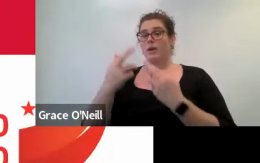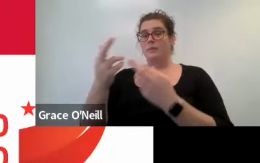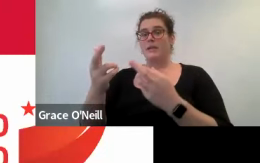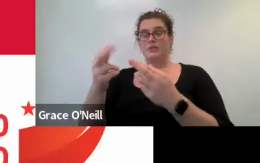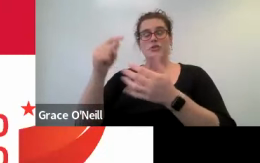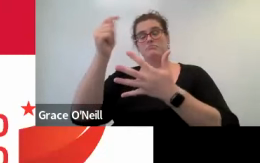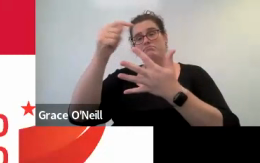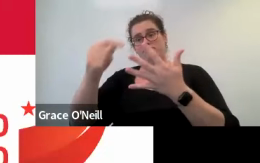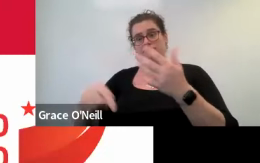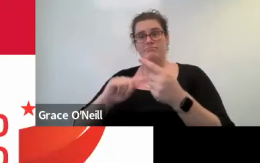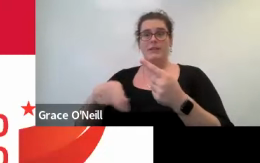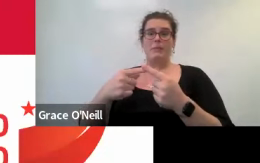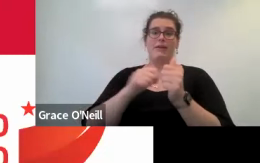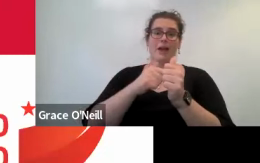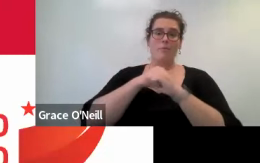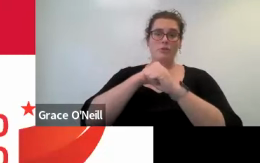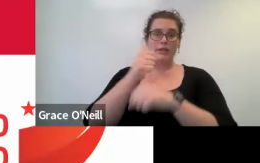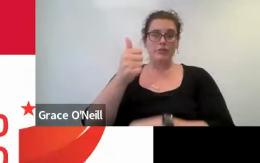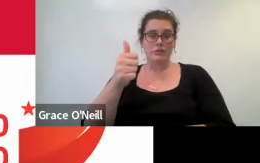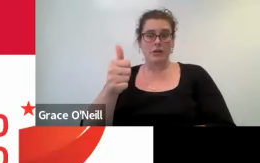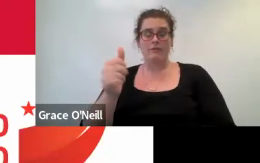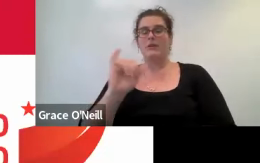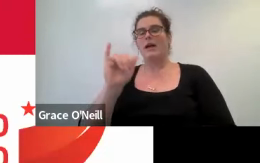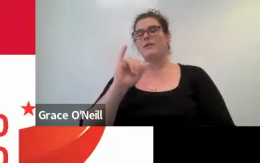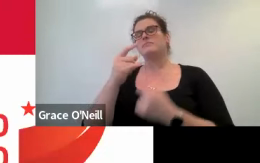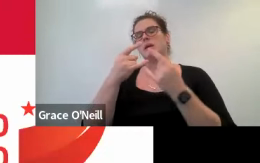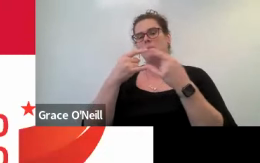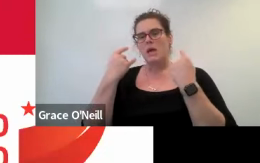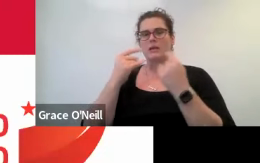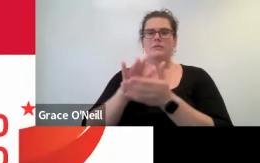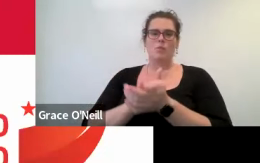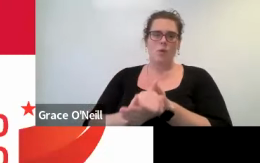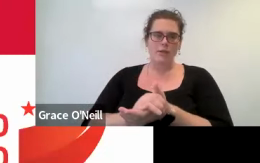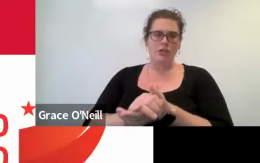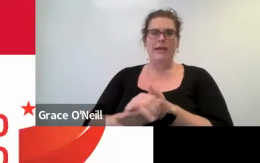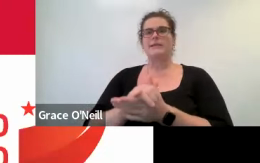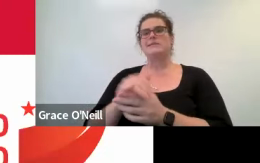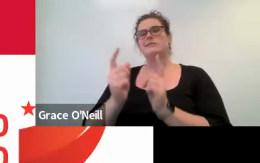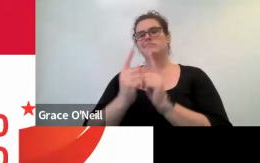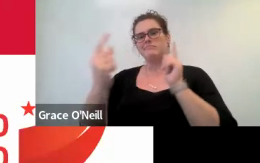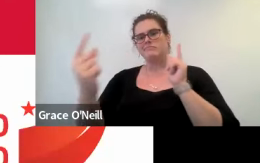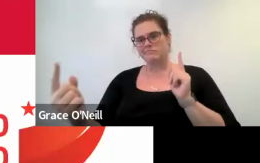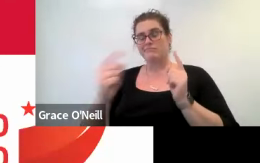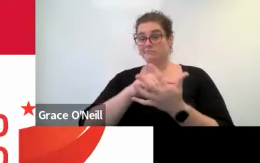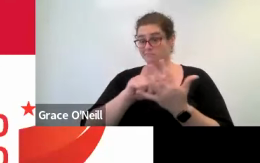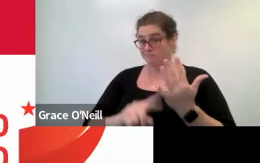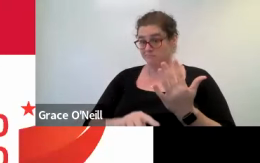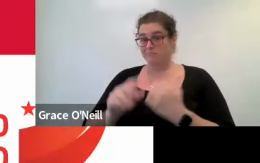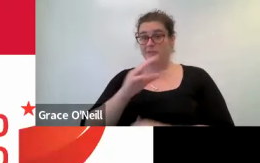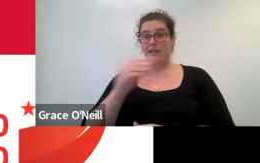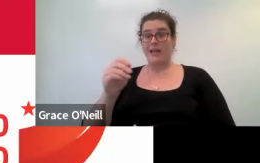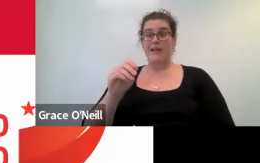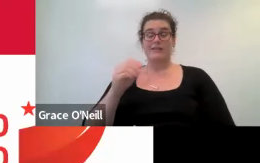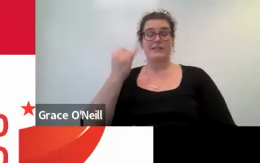which included the common protections of wearing masks, washing hands, social distancing, and getting tested